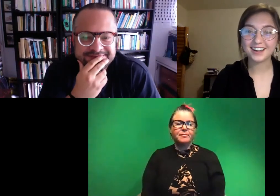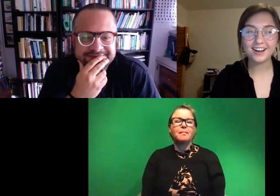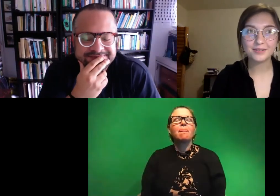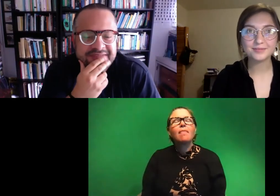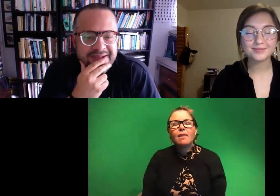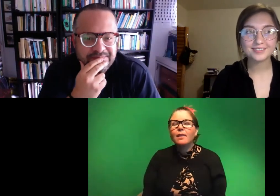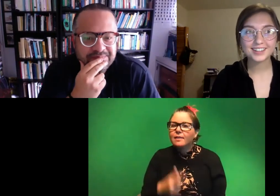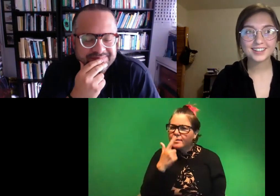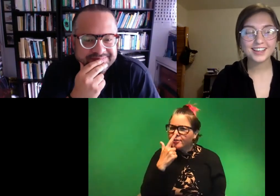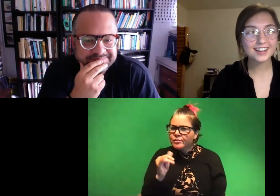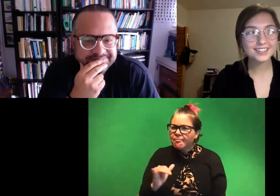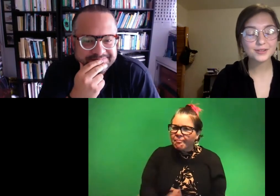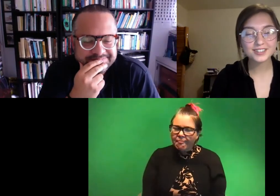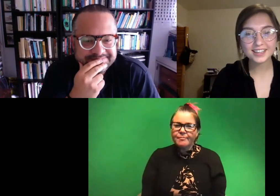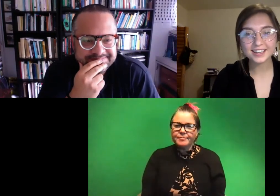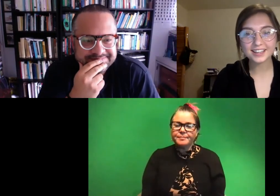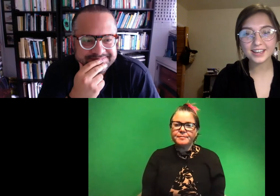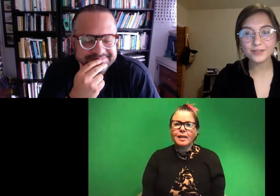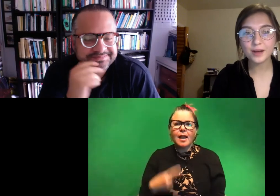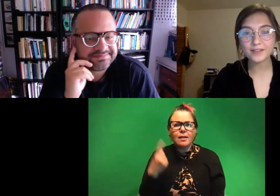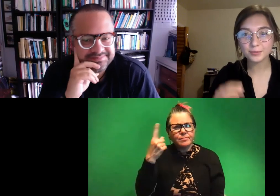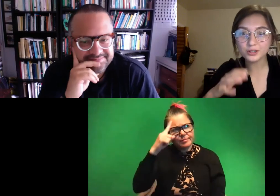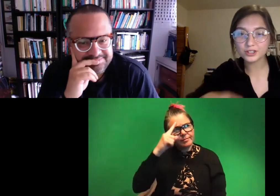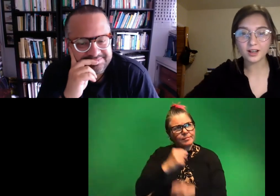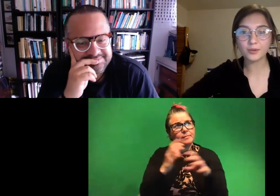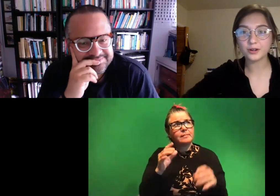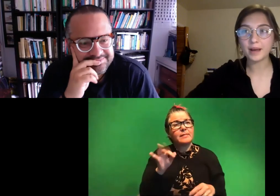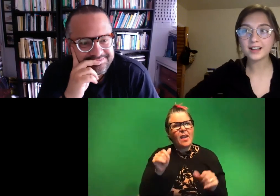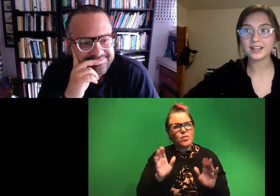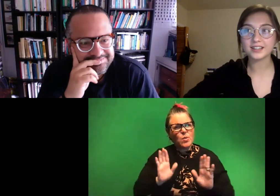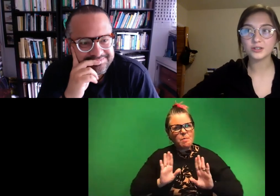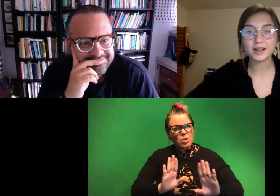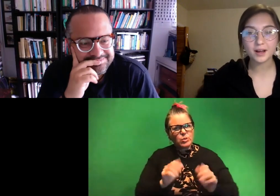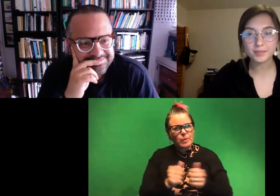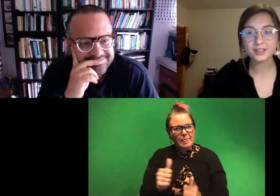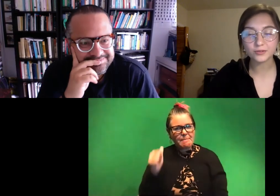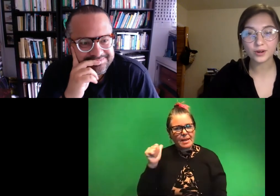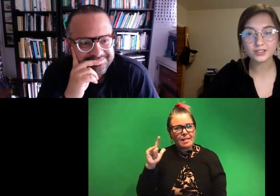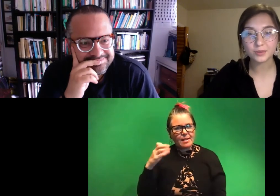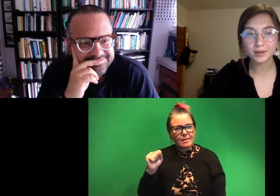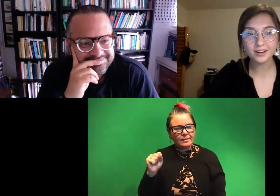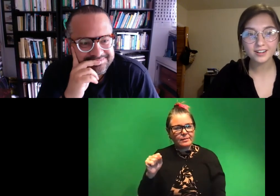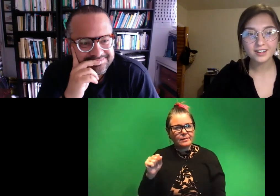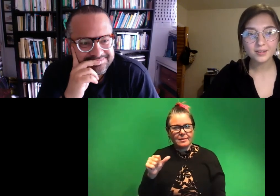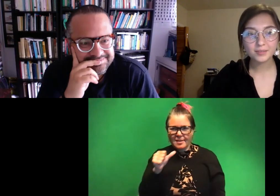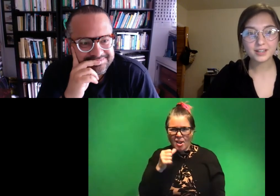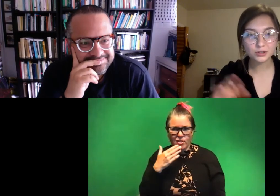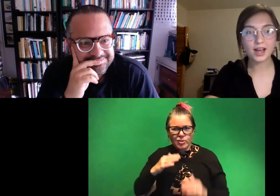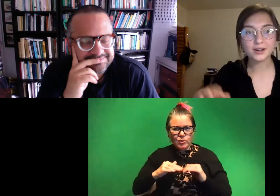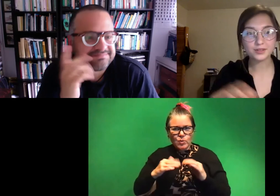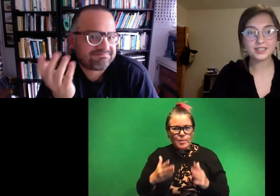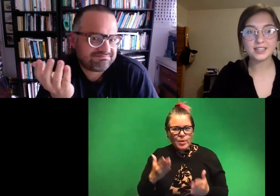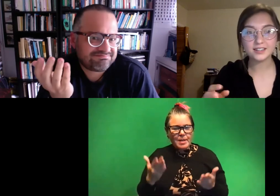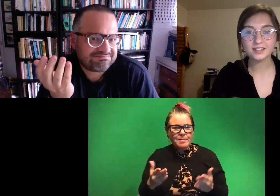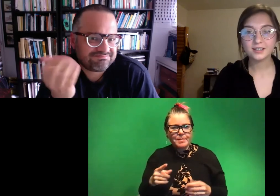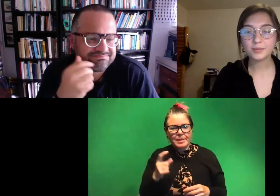Interesting. Yeah, because I was thinking, if you have to push the dung with your back legs, you might not be a great swimmer, because you kind of